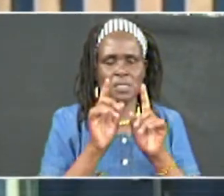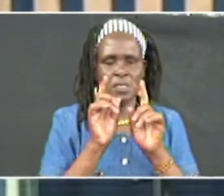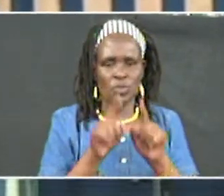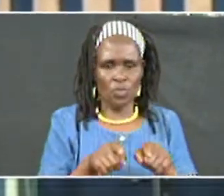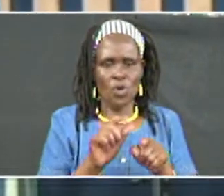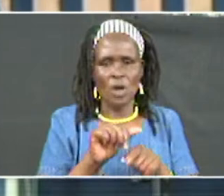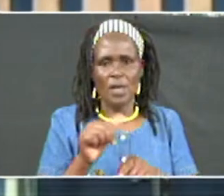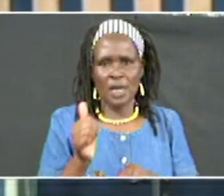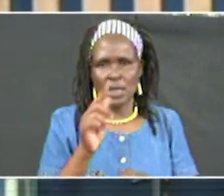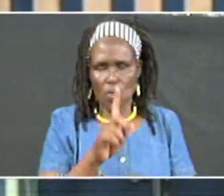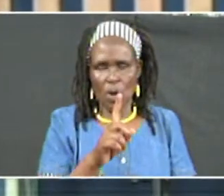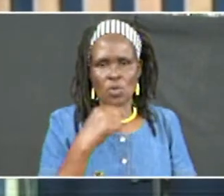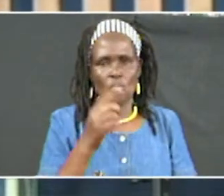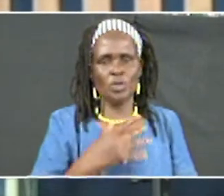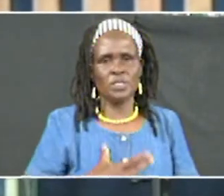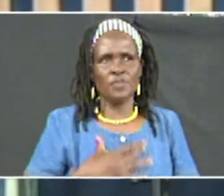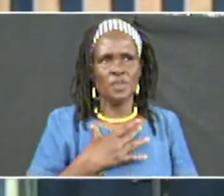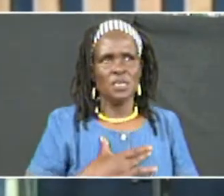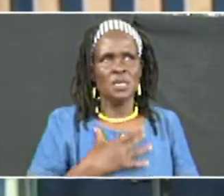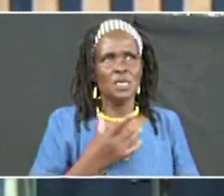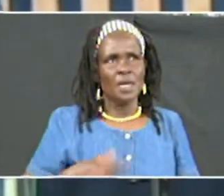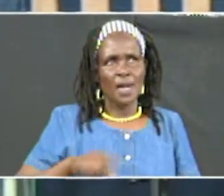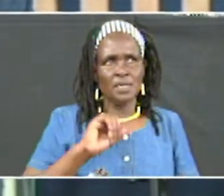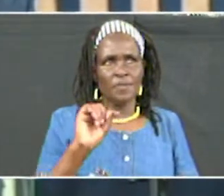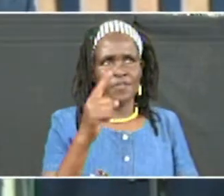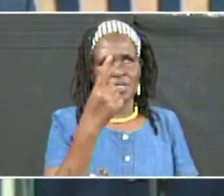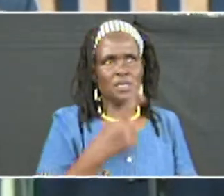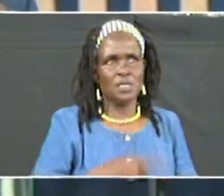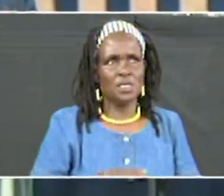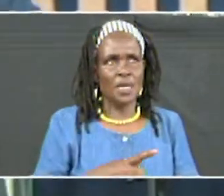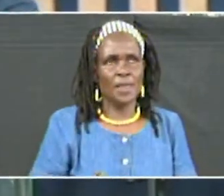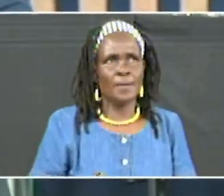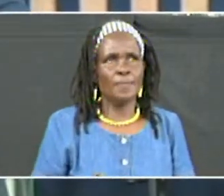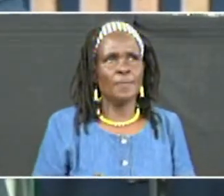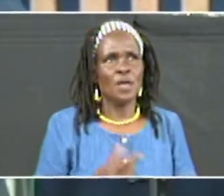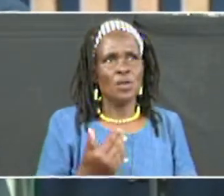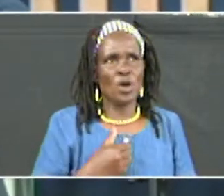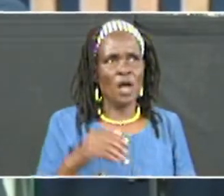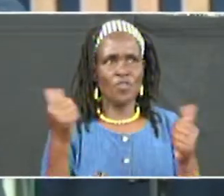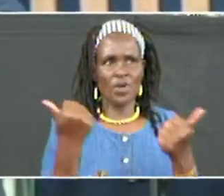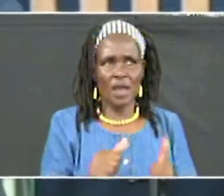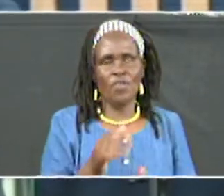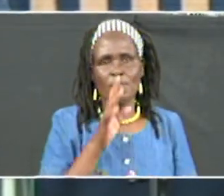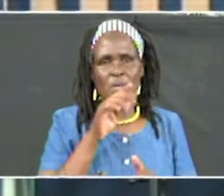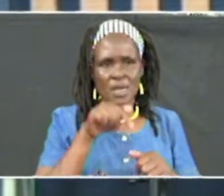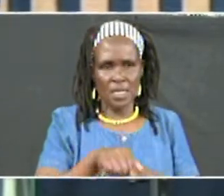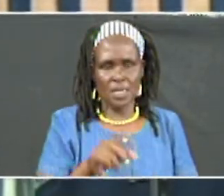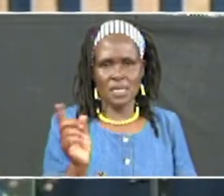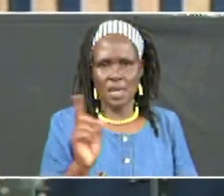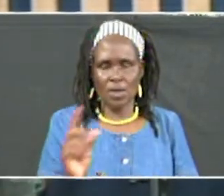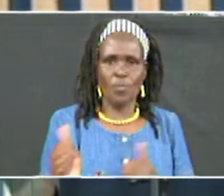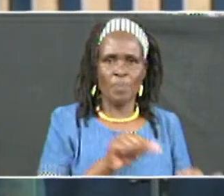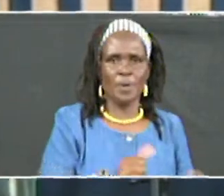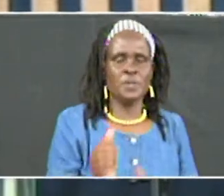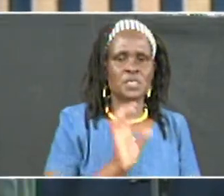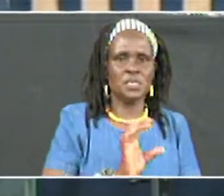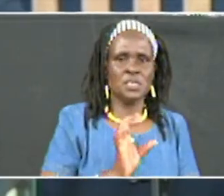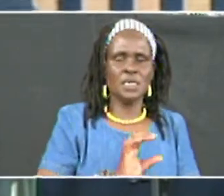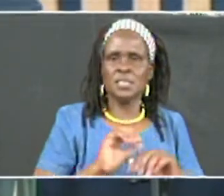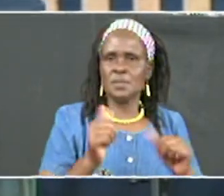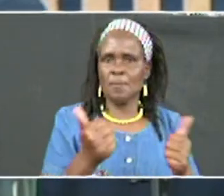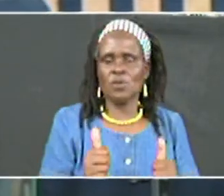Anyone that is visiting with us for the first time, you've not been to Nairobi Baptist Church before, we want to acknowledge